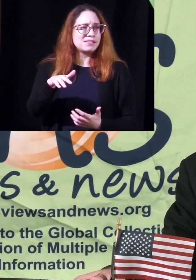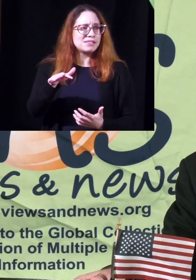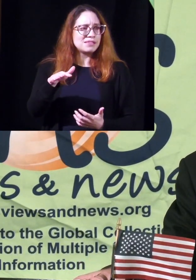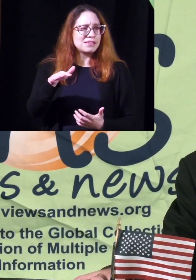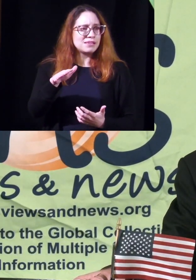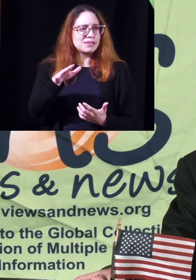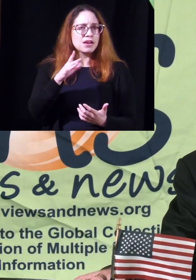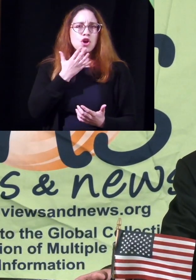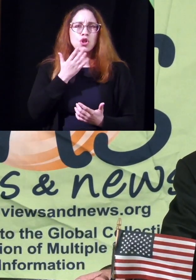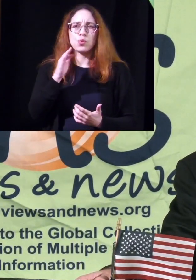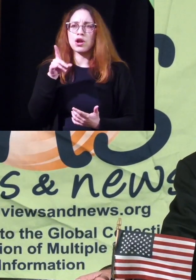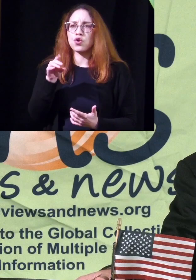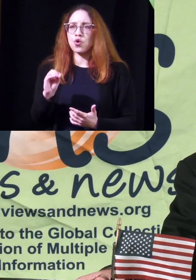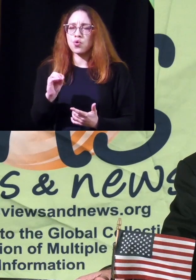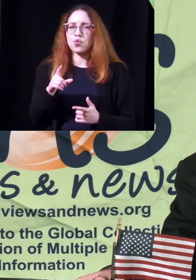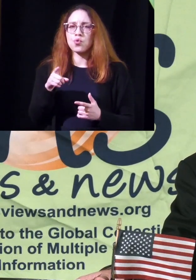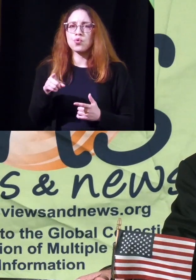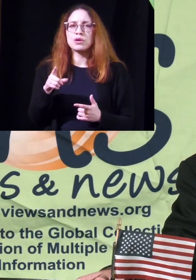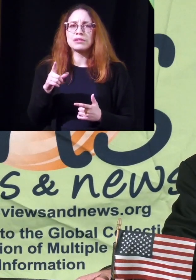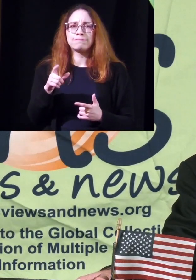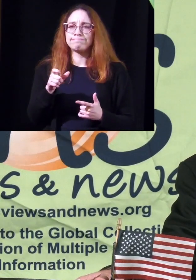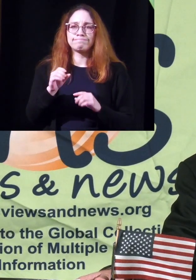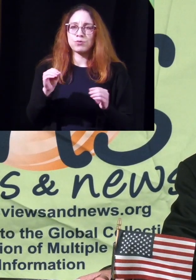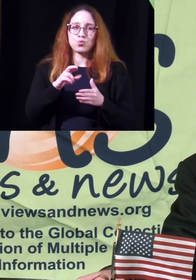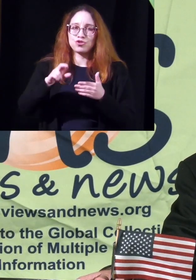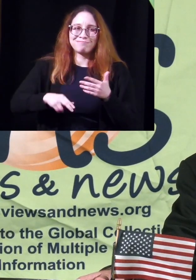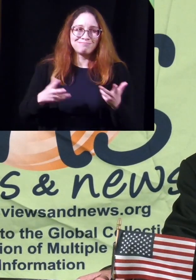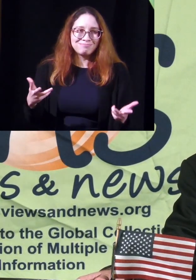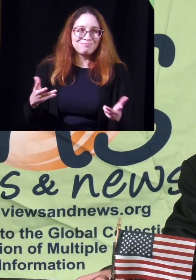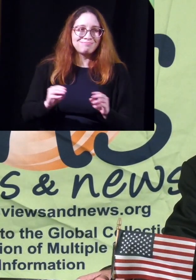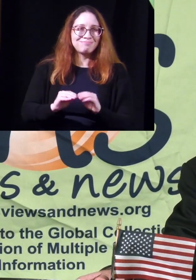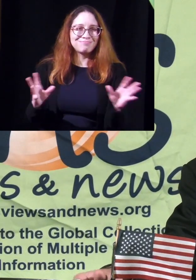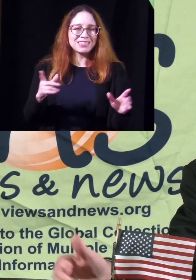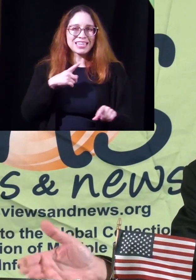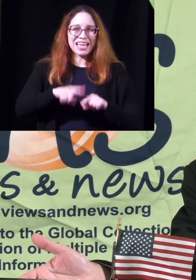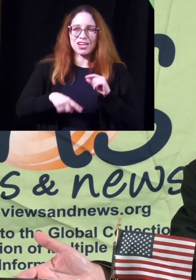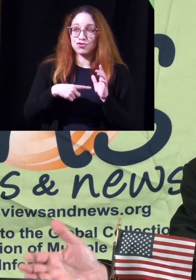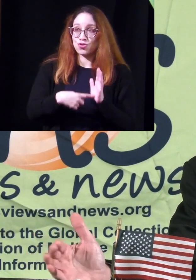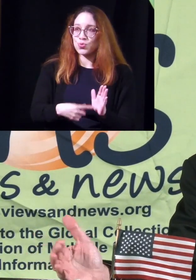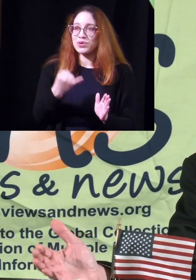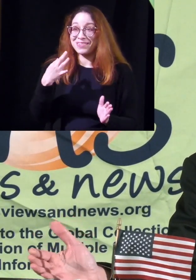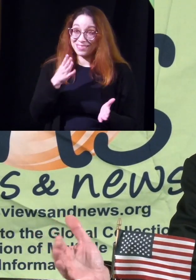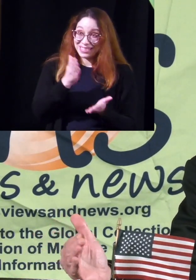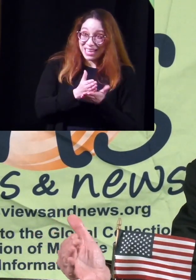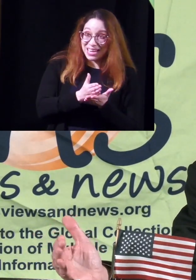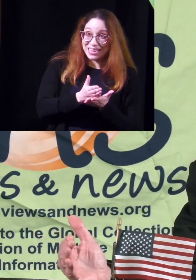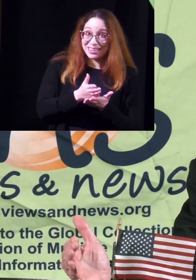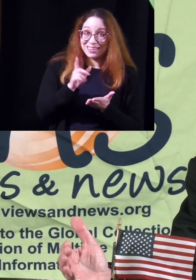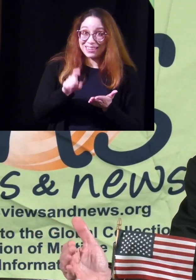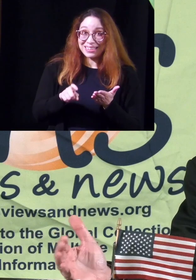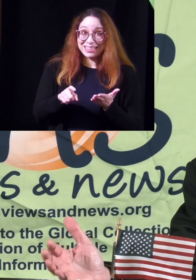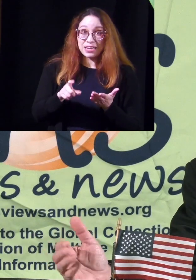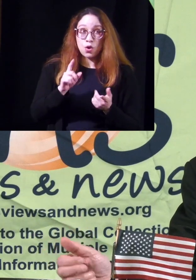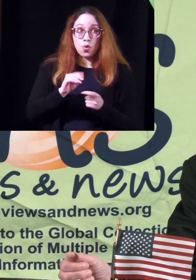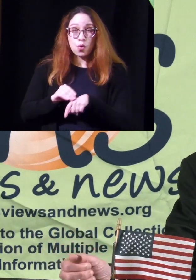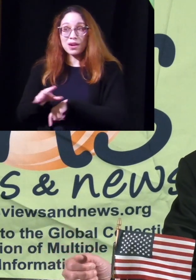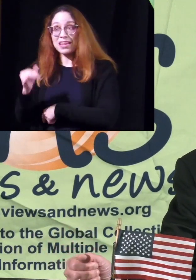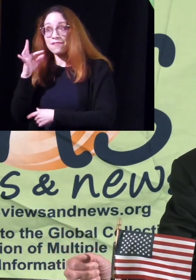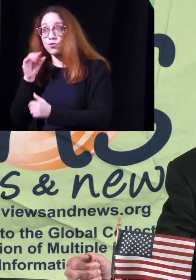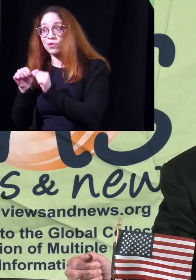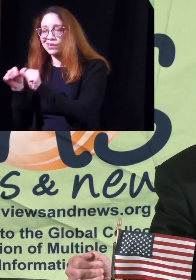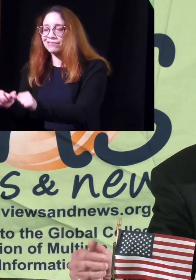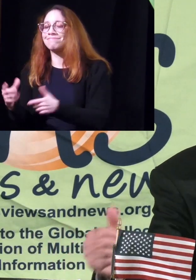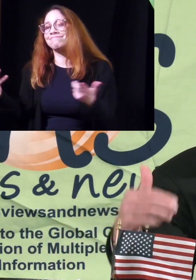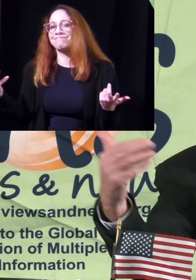in Colorado, and really it's inconclusive. They could not show you that if you stopped, you did any different for whether you stopped or continued. So it's kind